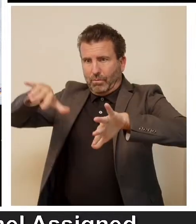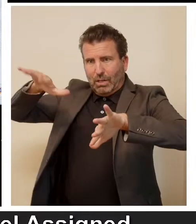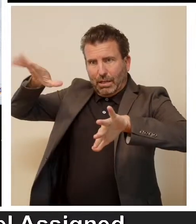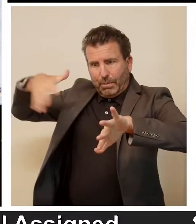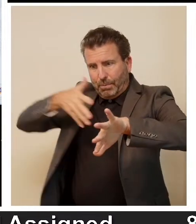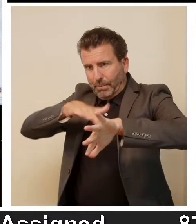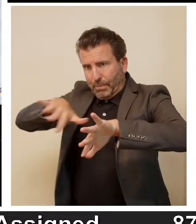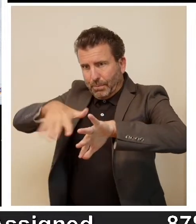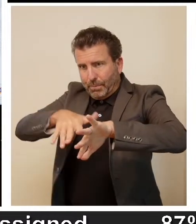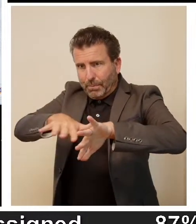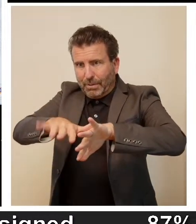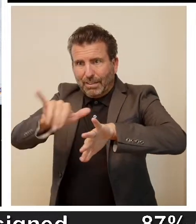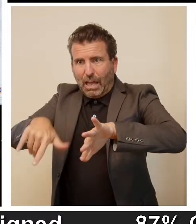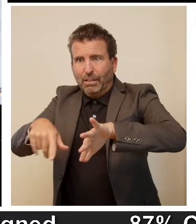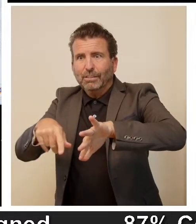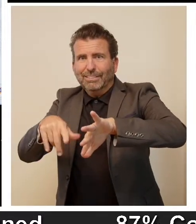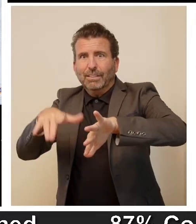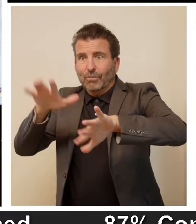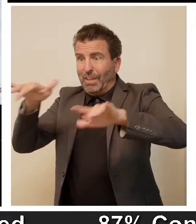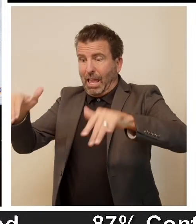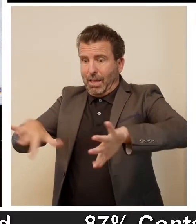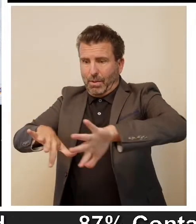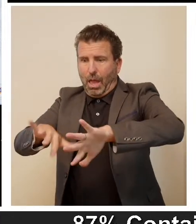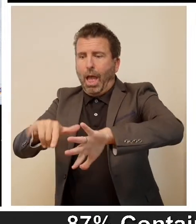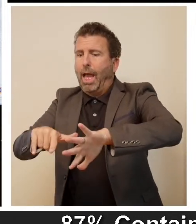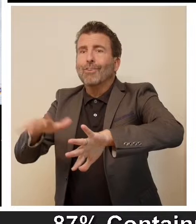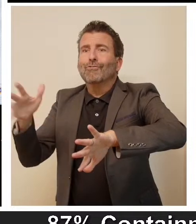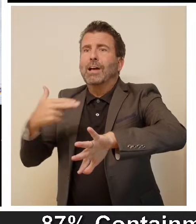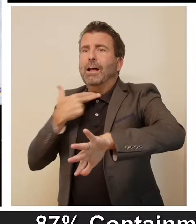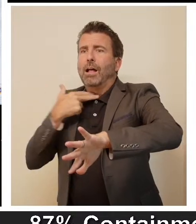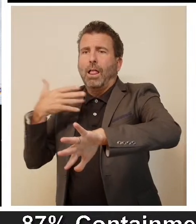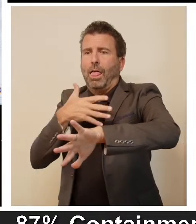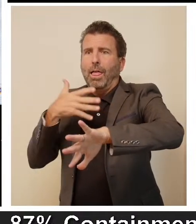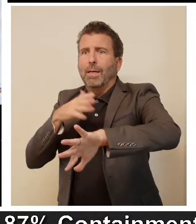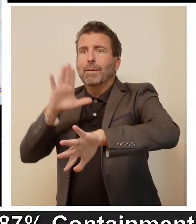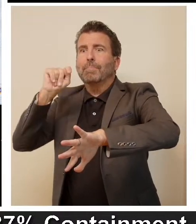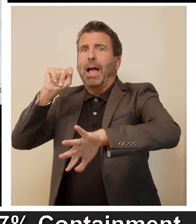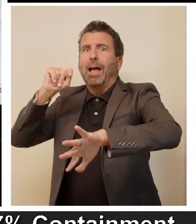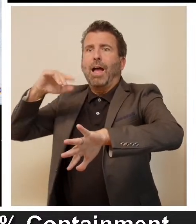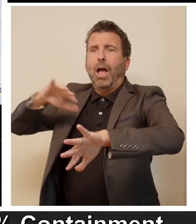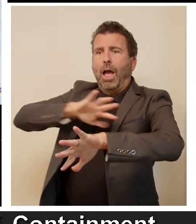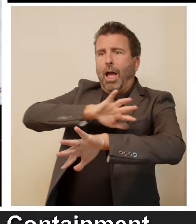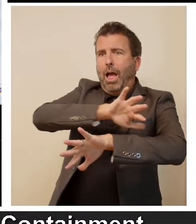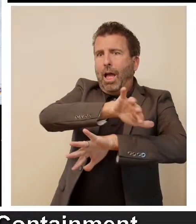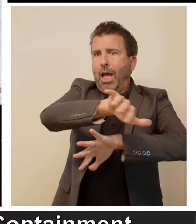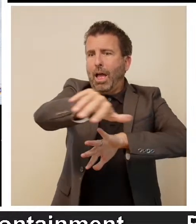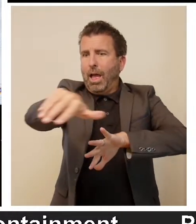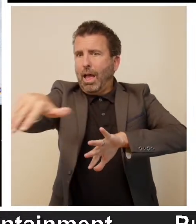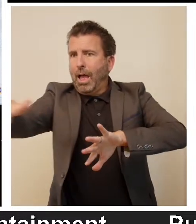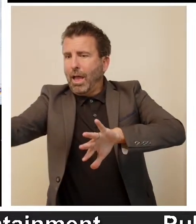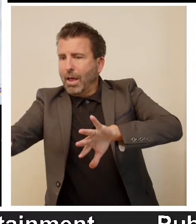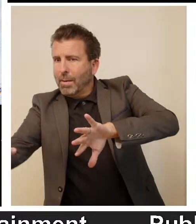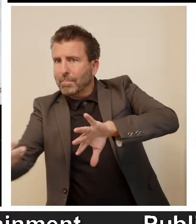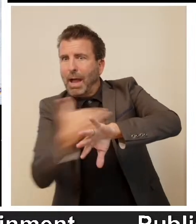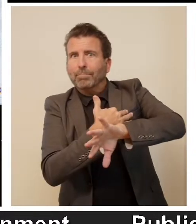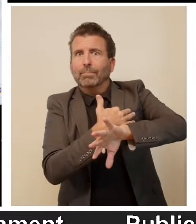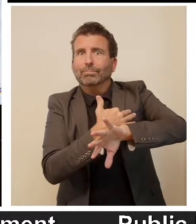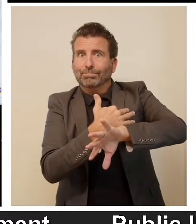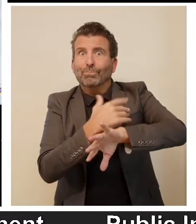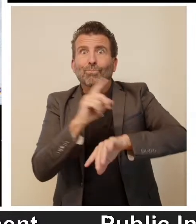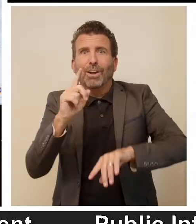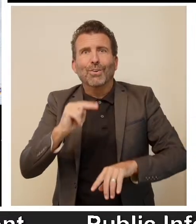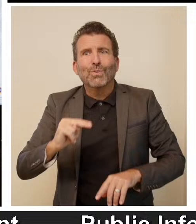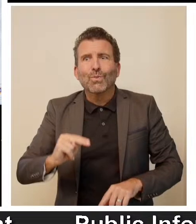doesn't mean there isn't wind going on in other places around the basin. So there's still strong winds, both north and south, and where the